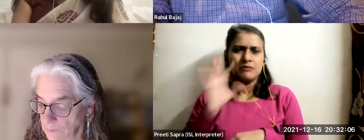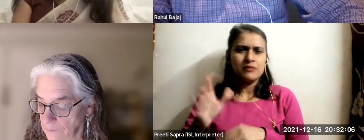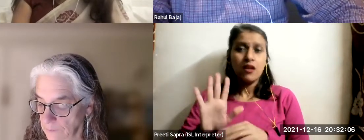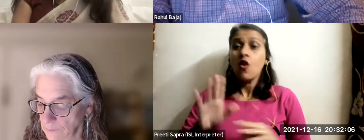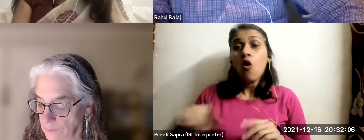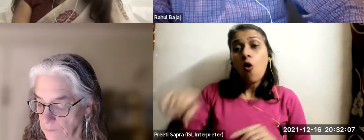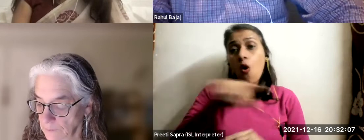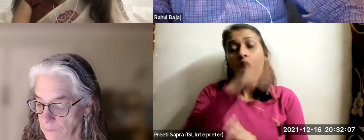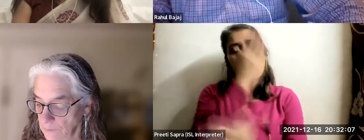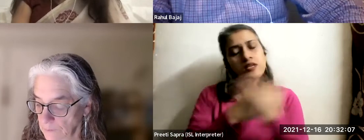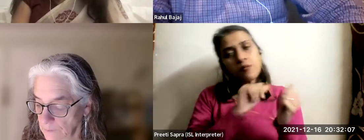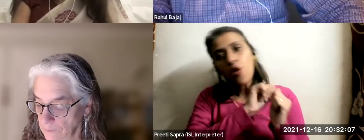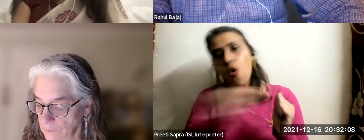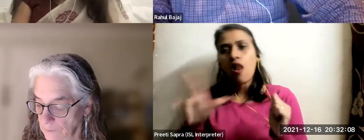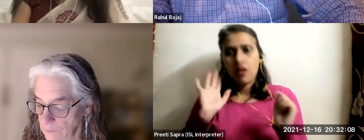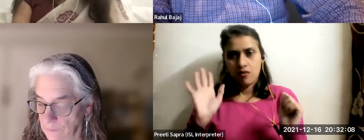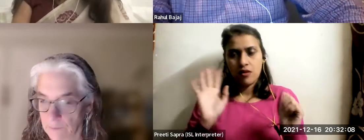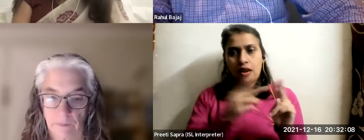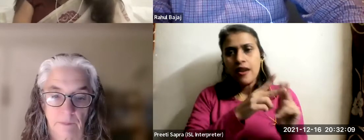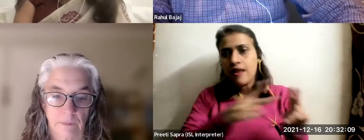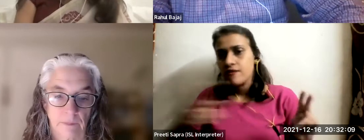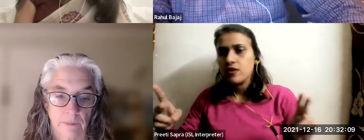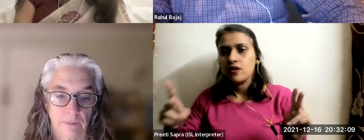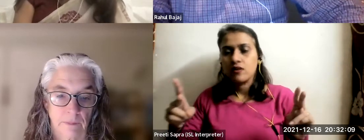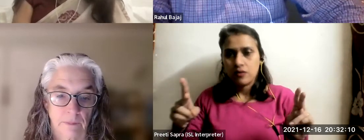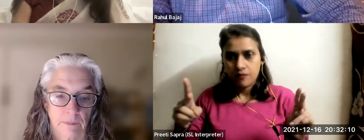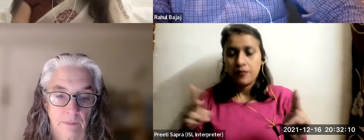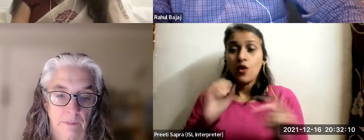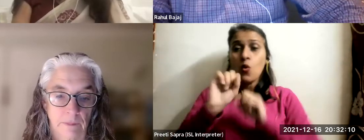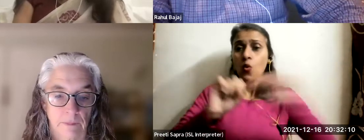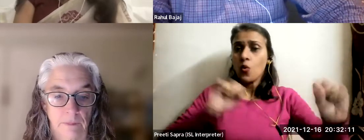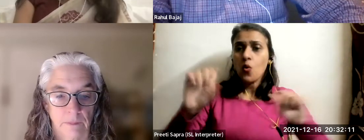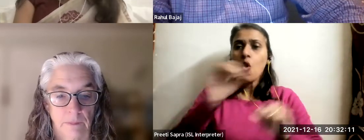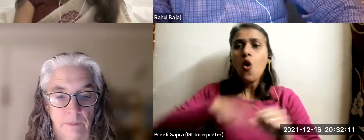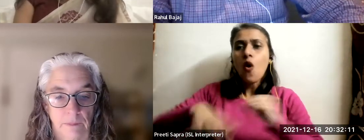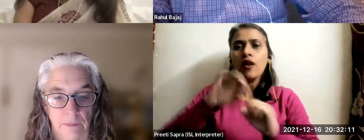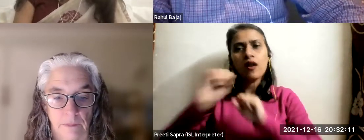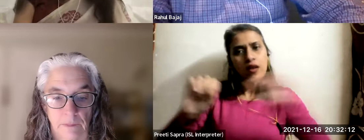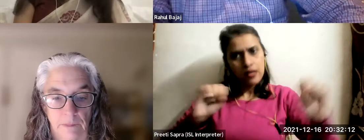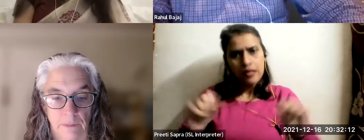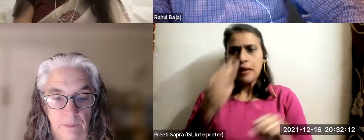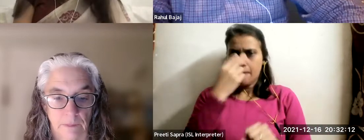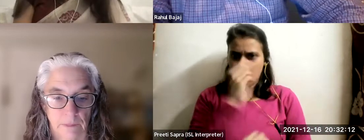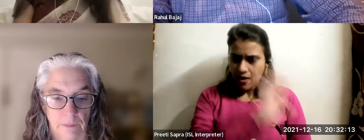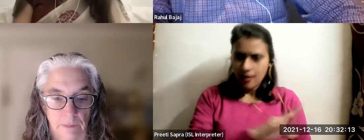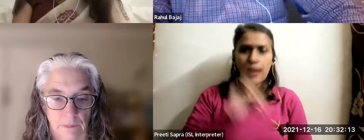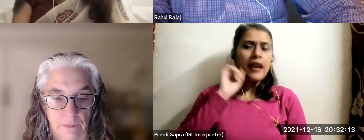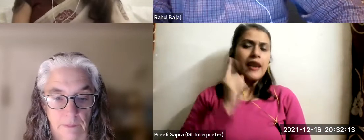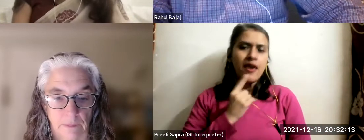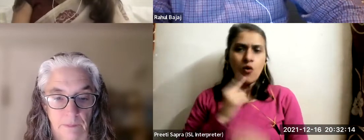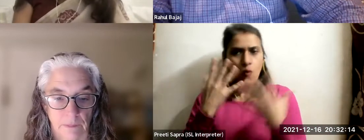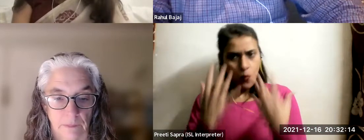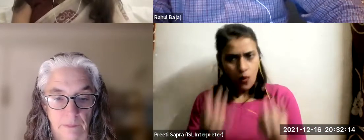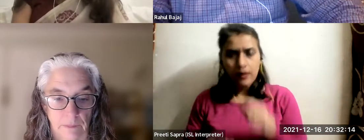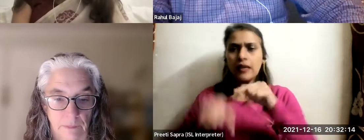every disability group went to an organization separately and said, we're the blind, we want this, we're the deaf, we want this, we're the